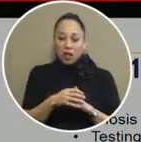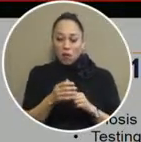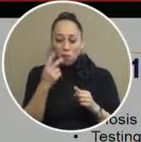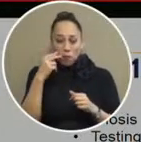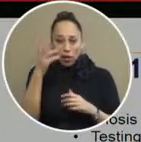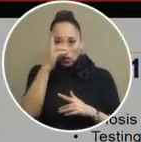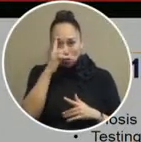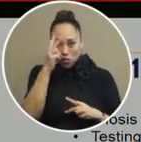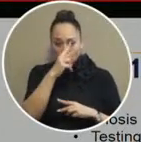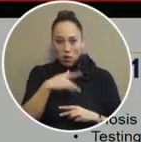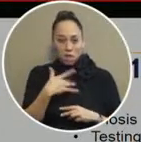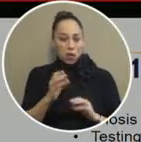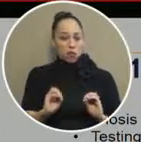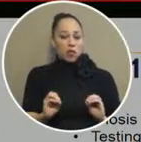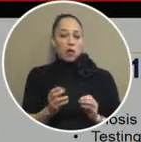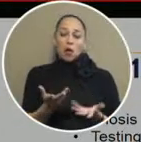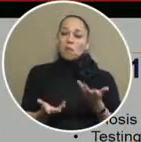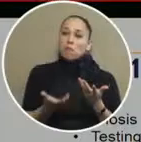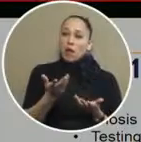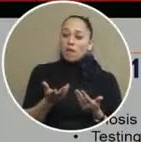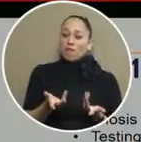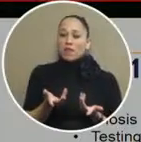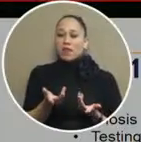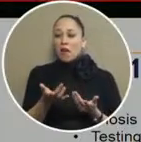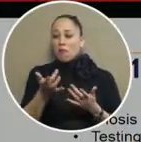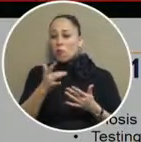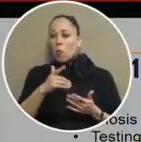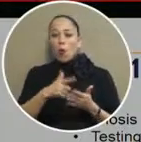symptoms, or their symptoms might be very mild.